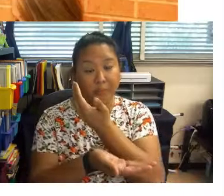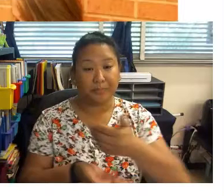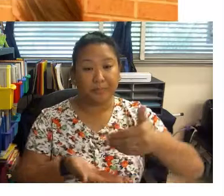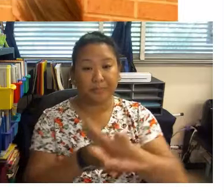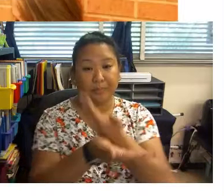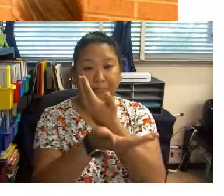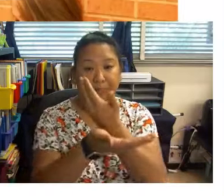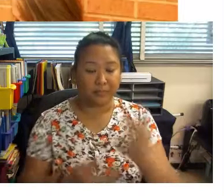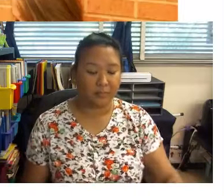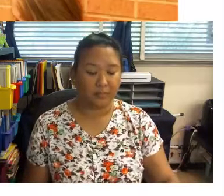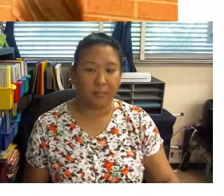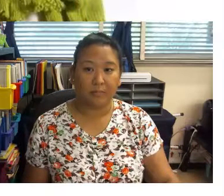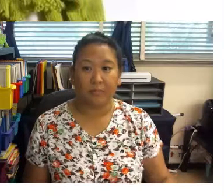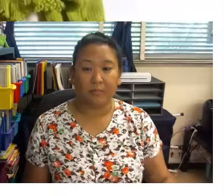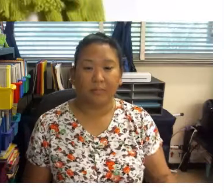New.